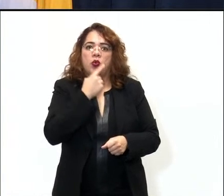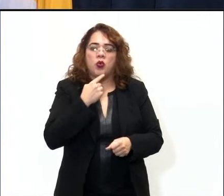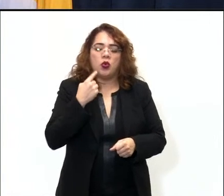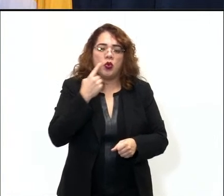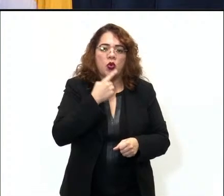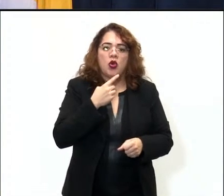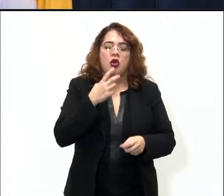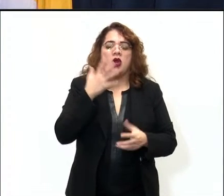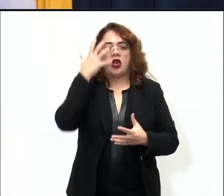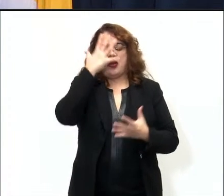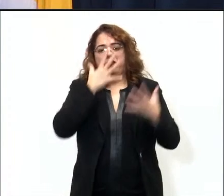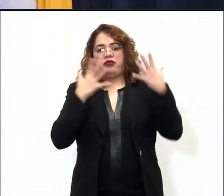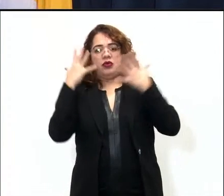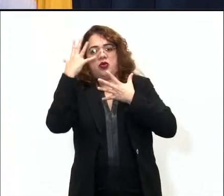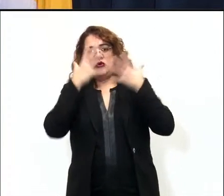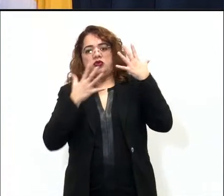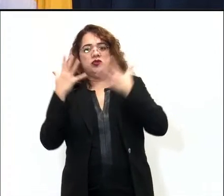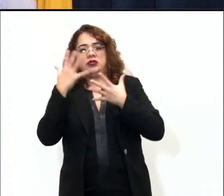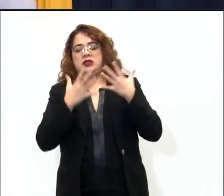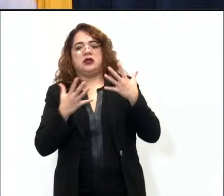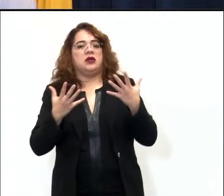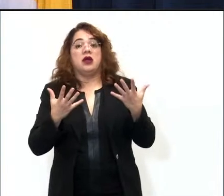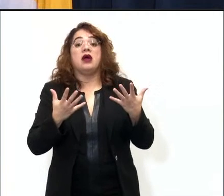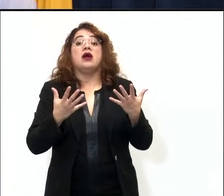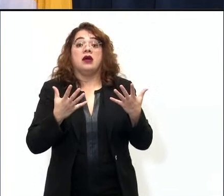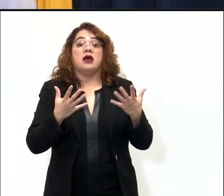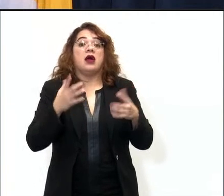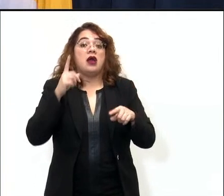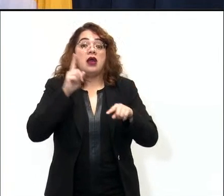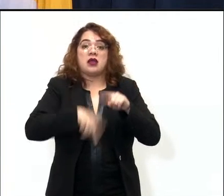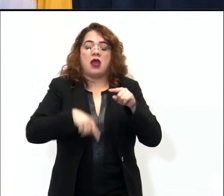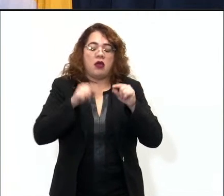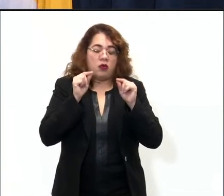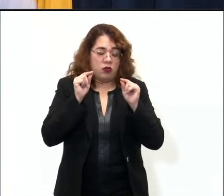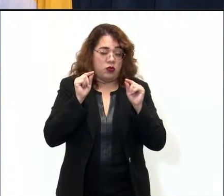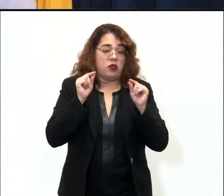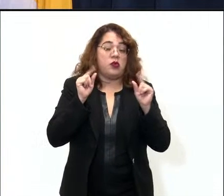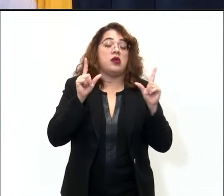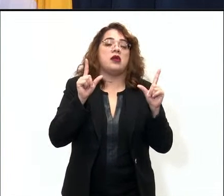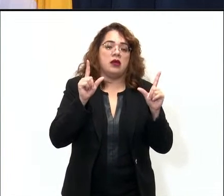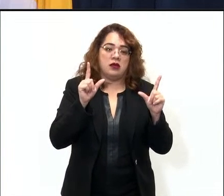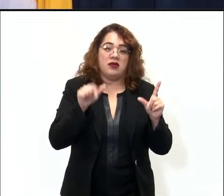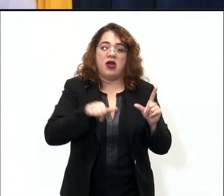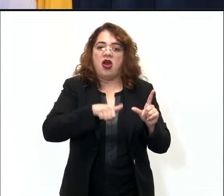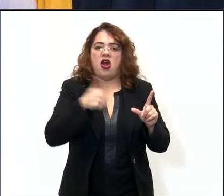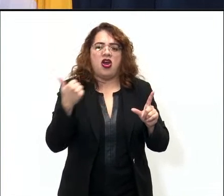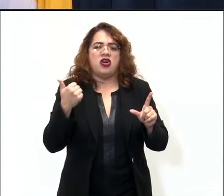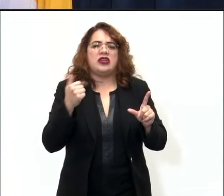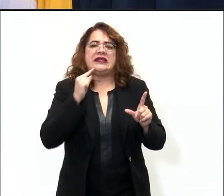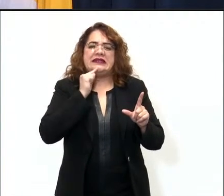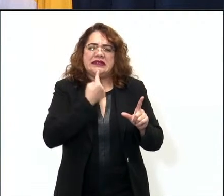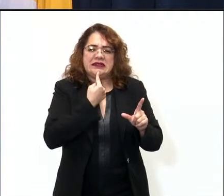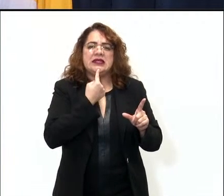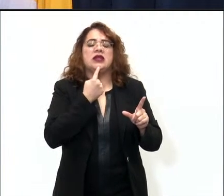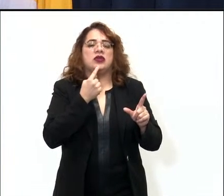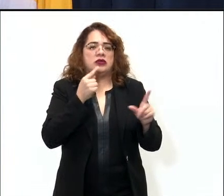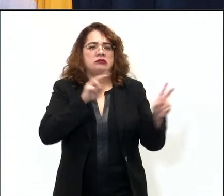wake, or other serious symptoms. You can find out more information on the longbeach.gov, Long